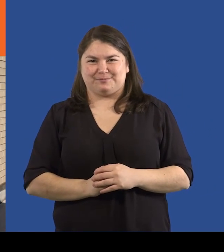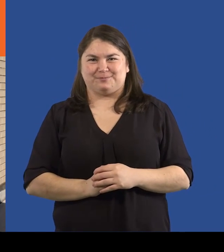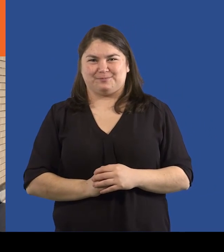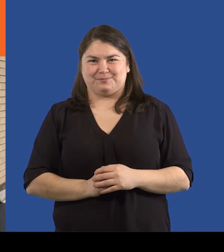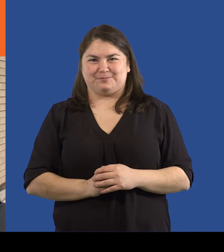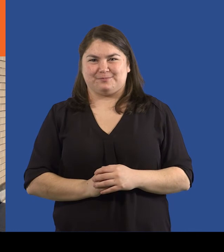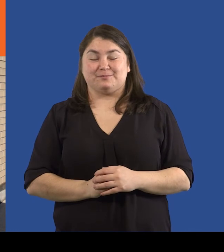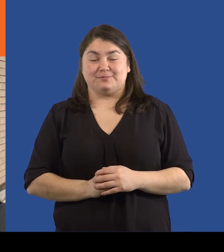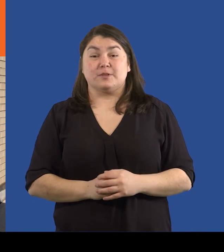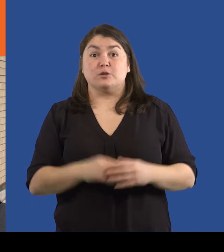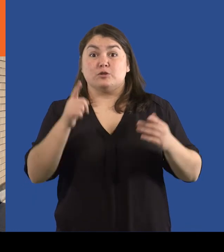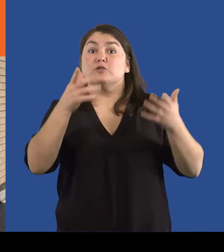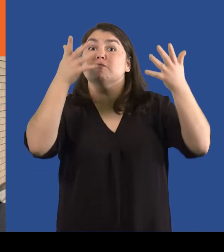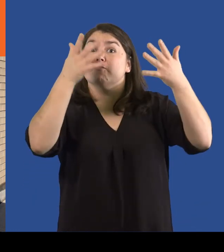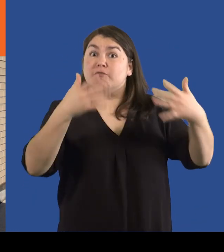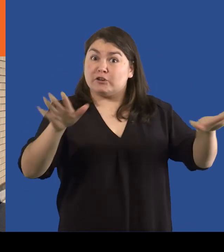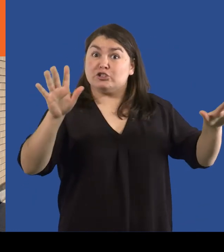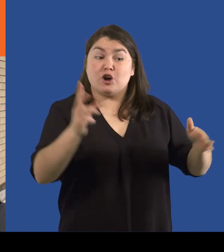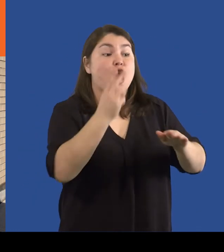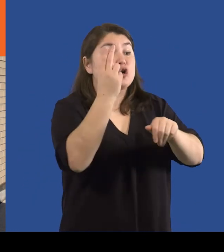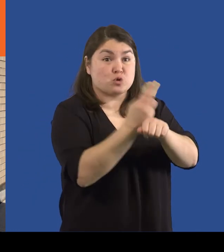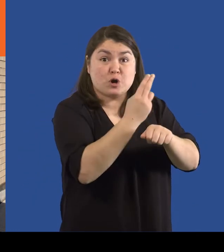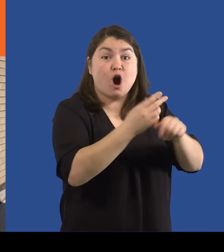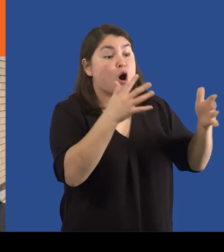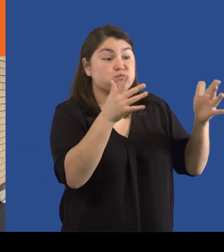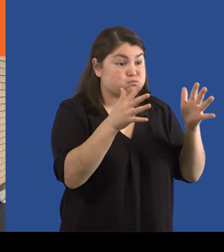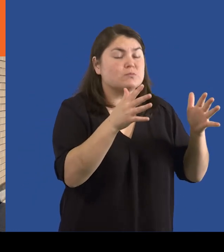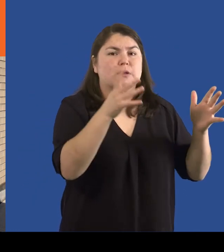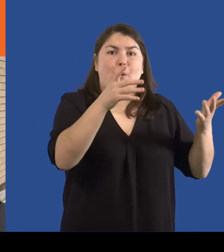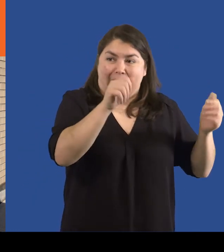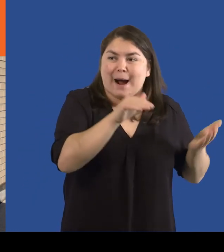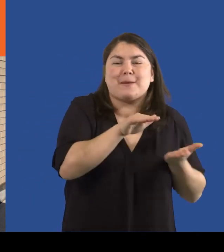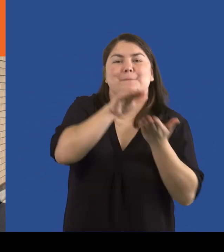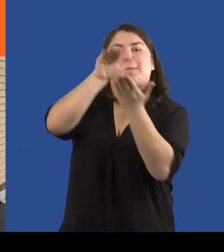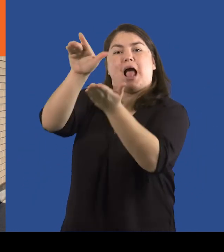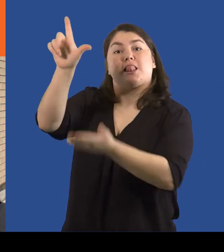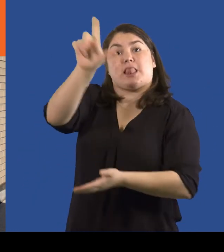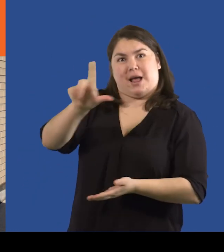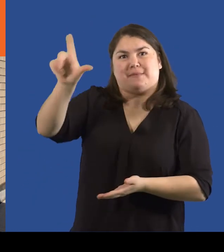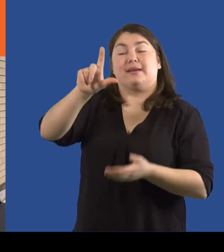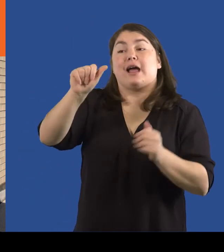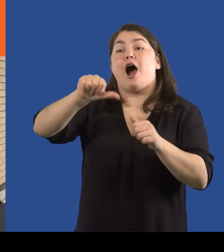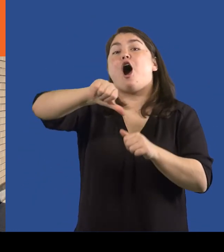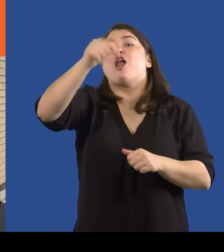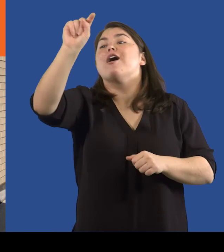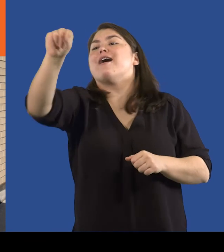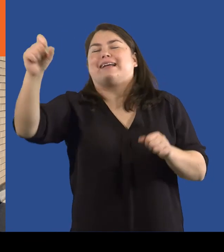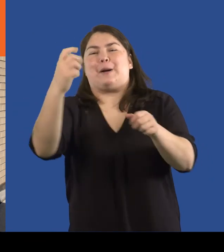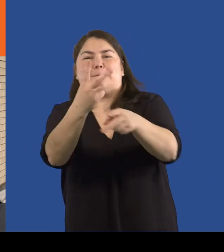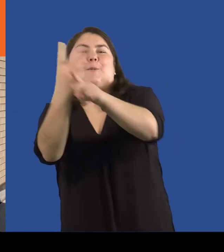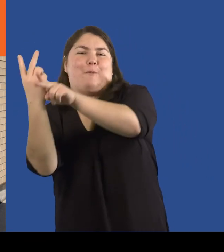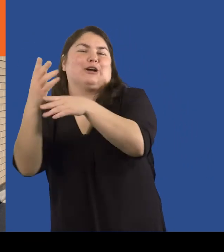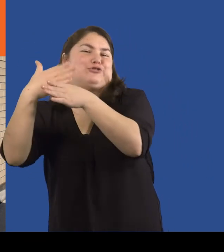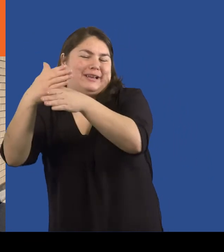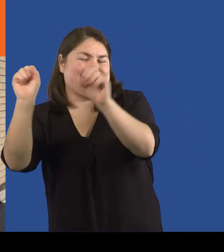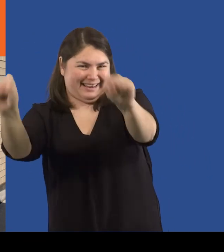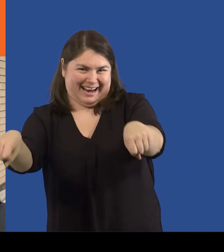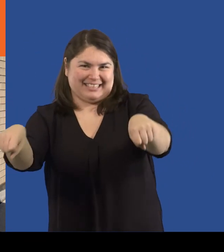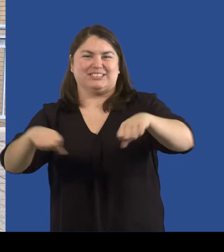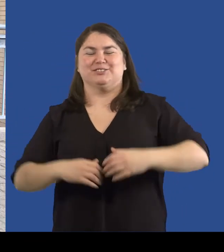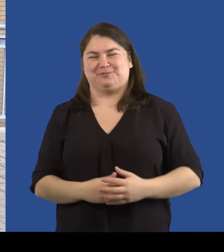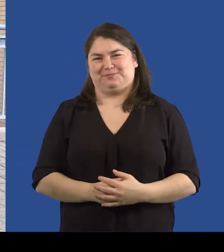When I am finished with the things I have borrowed, I return them for others to use.